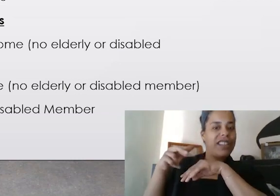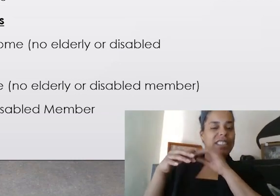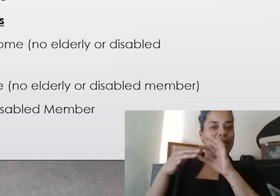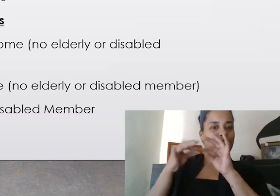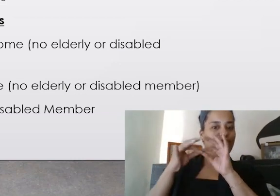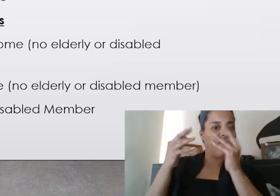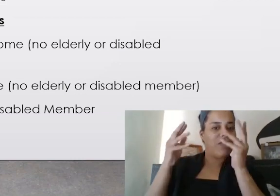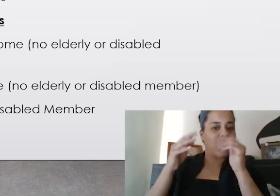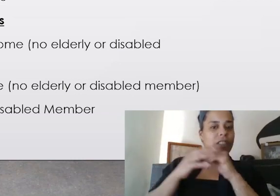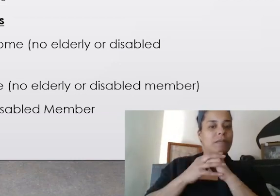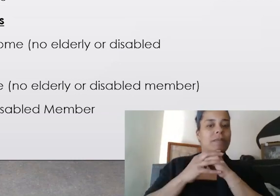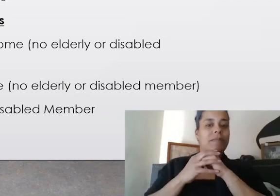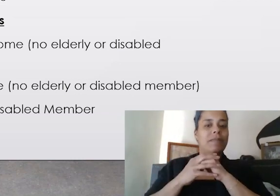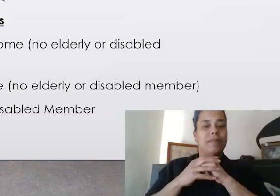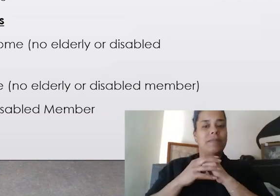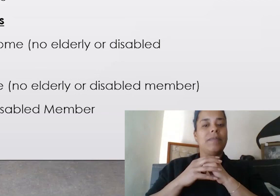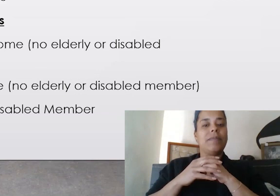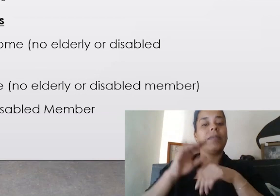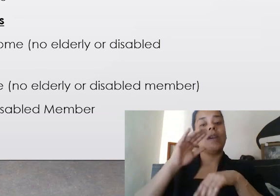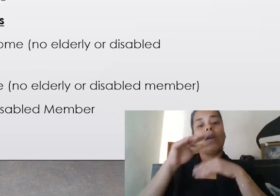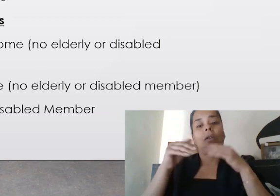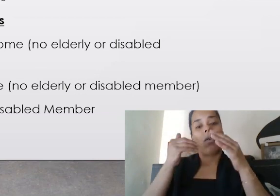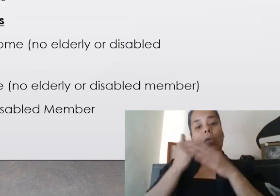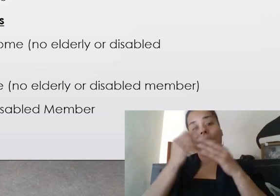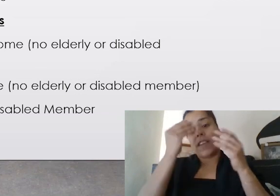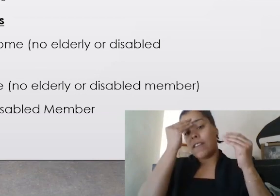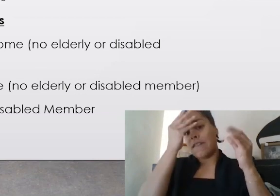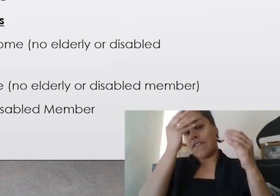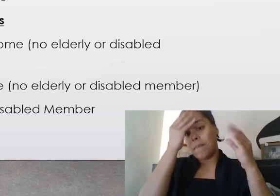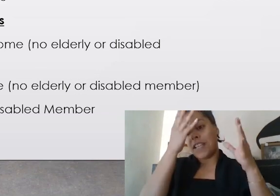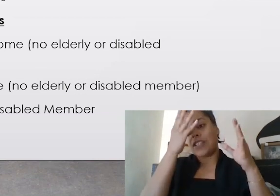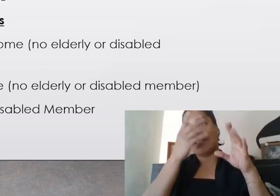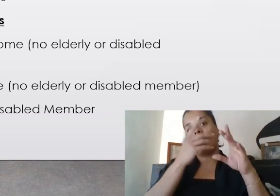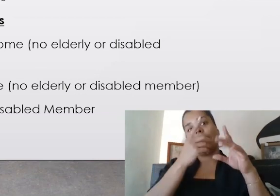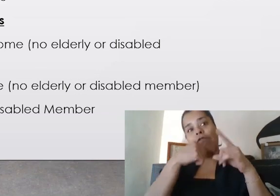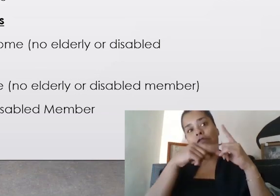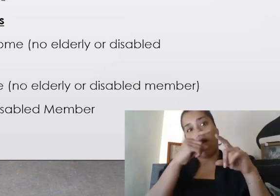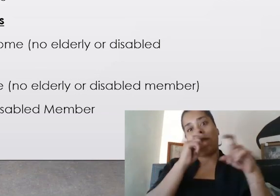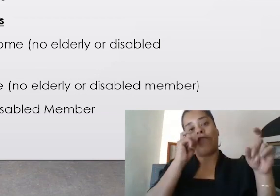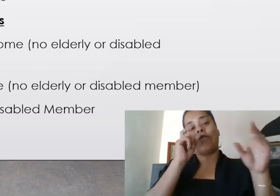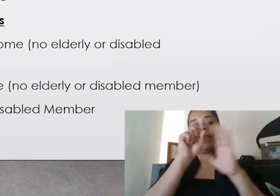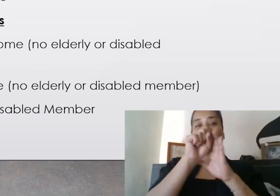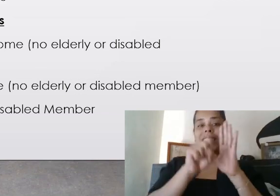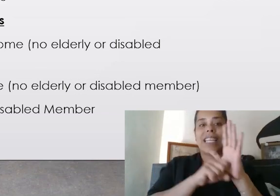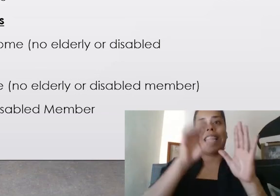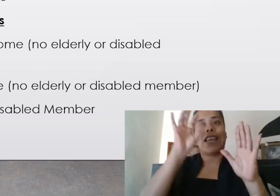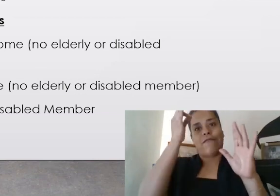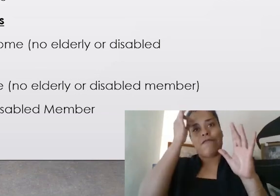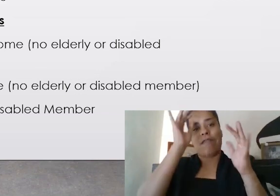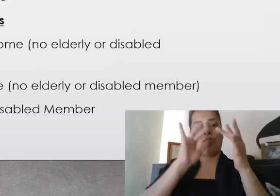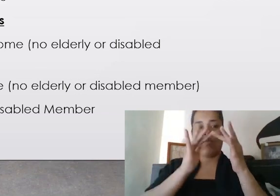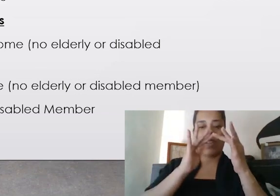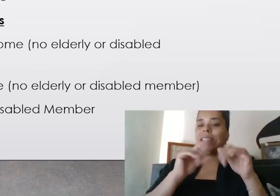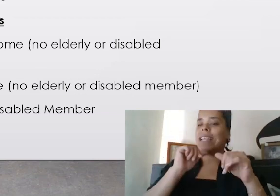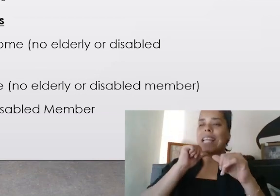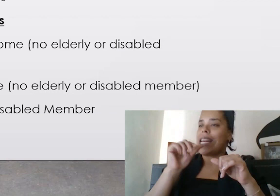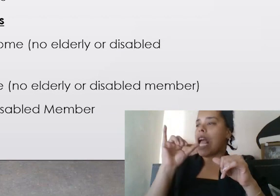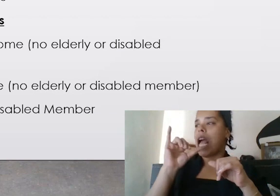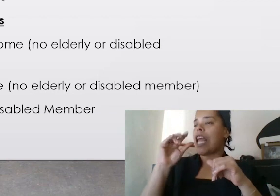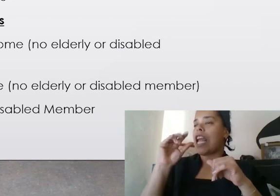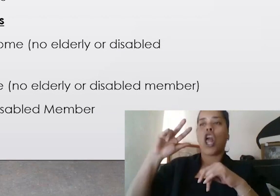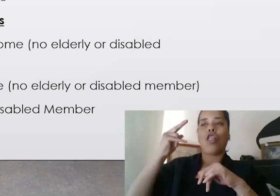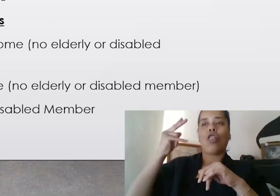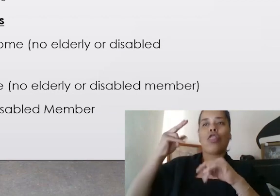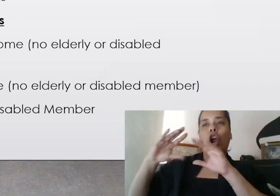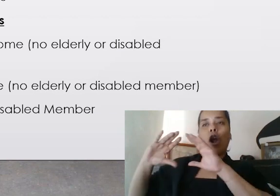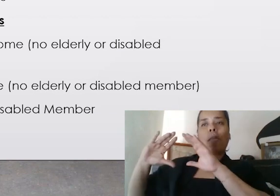these information is coming from federal and state websites. So I'm not getting it from like a third-party agency. I'm getting